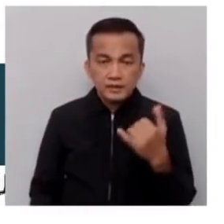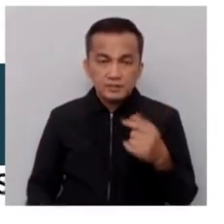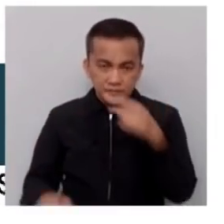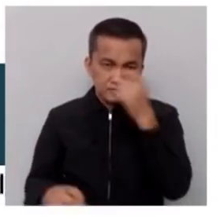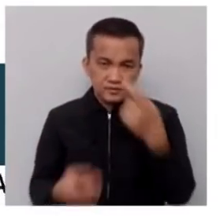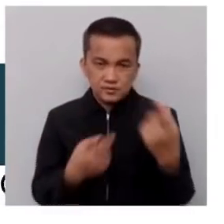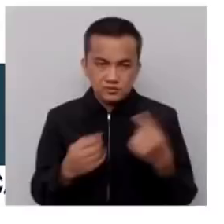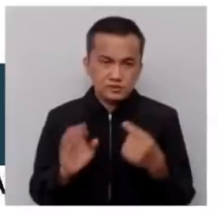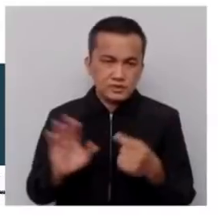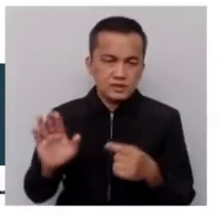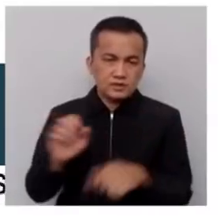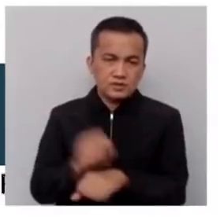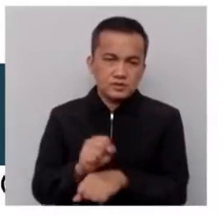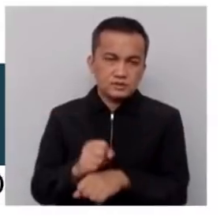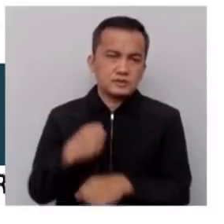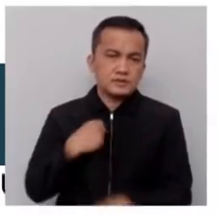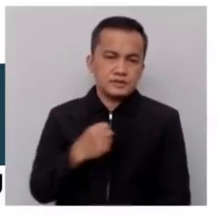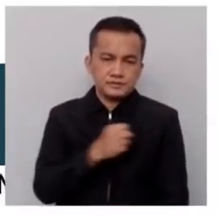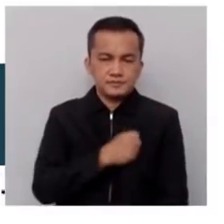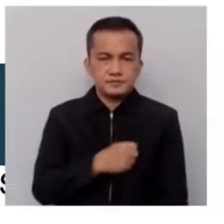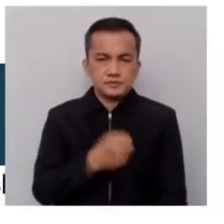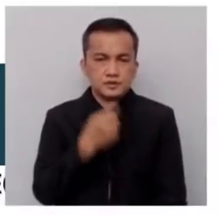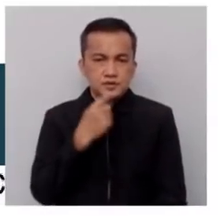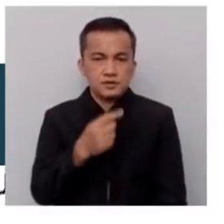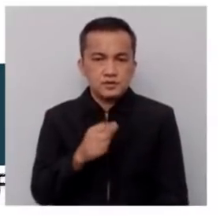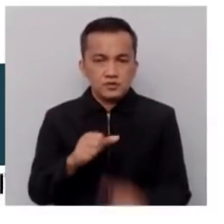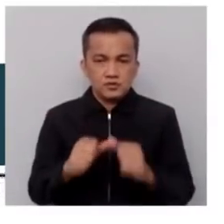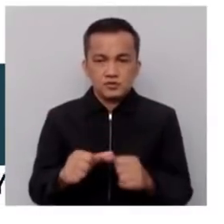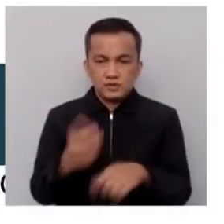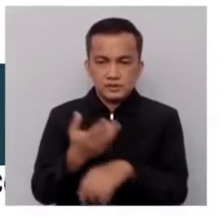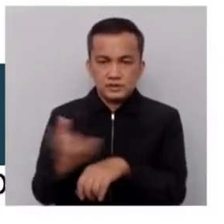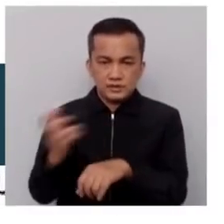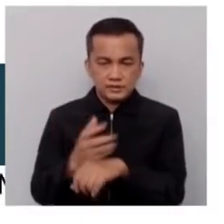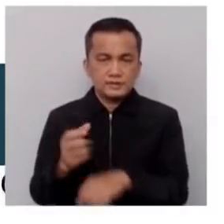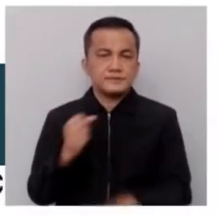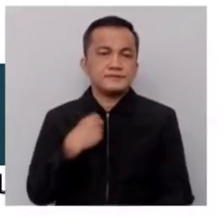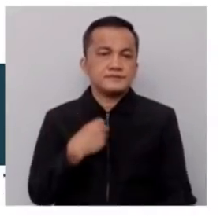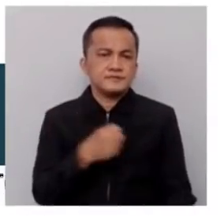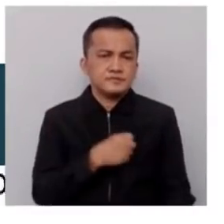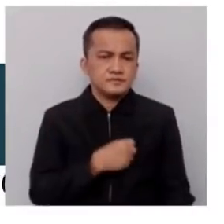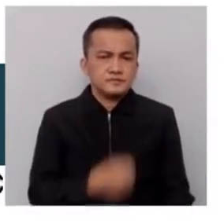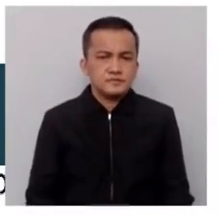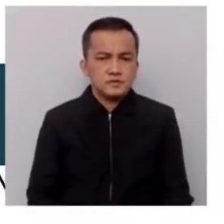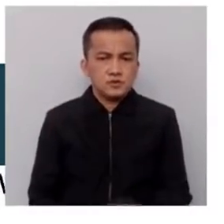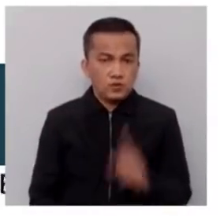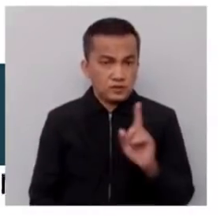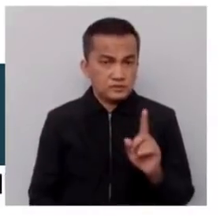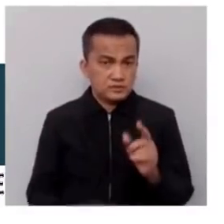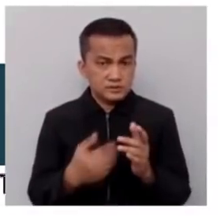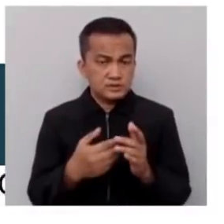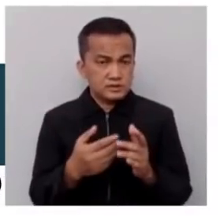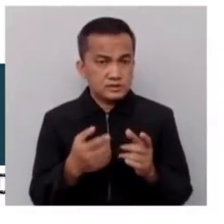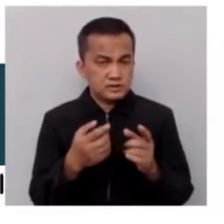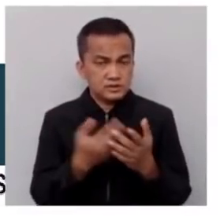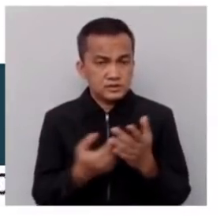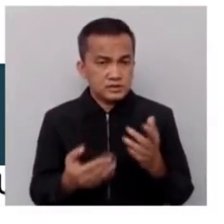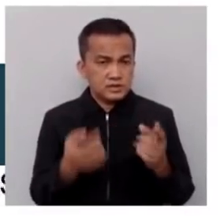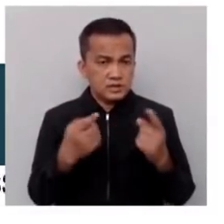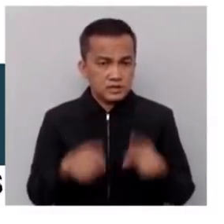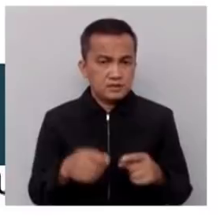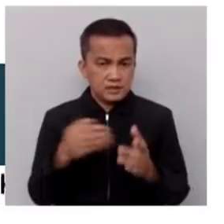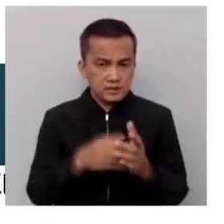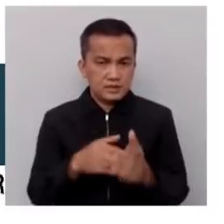as a senator. You mentioned about continued attacks against the senator, and one such thing again happened during an